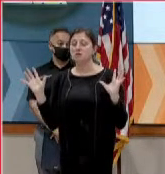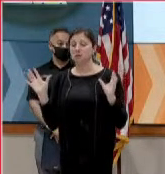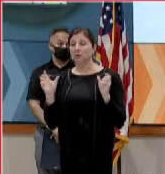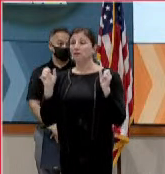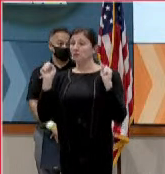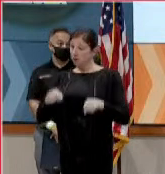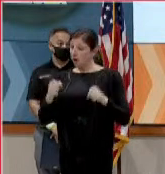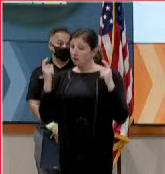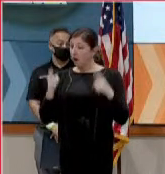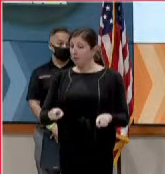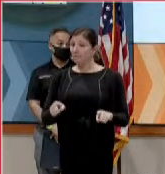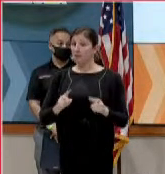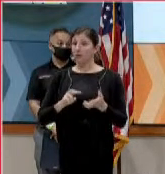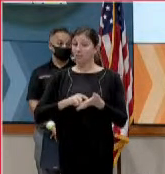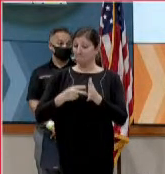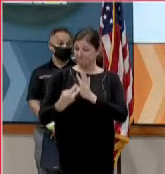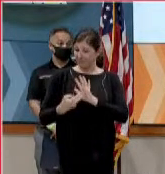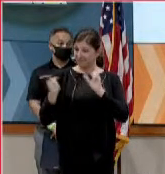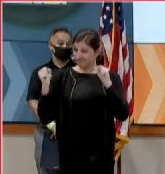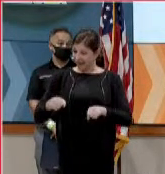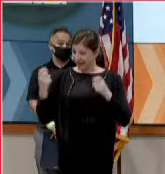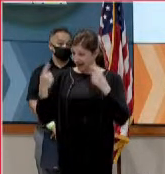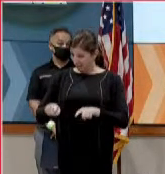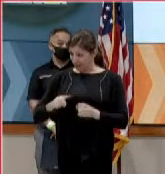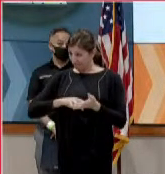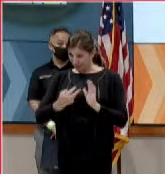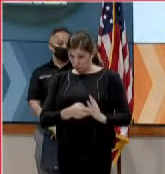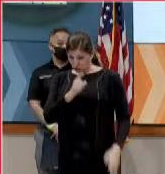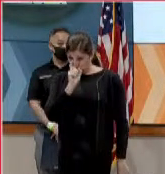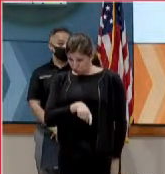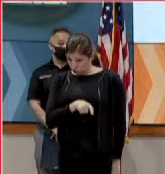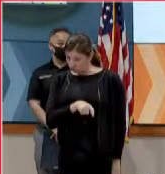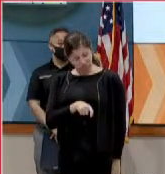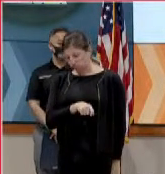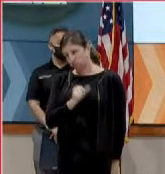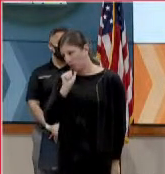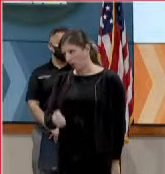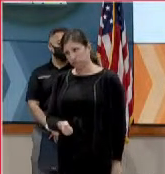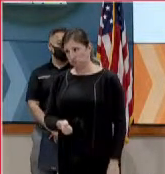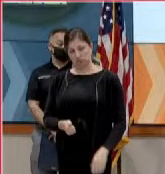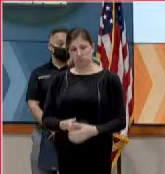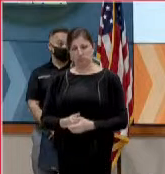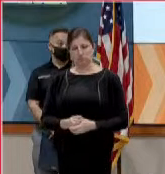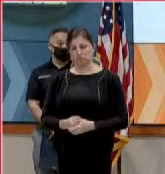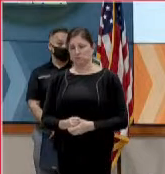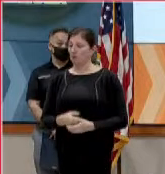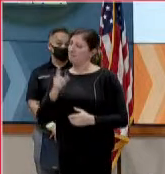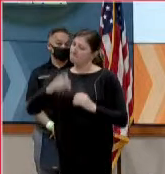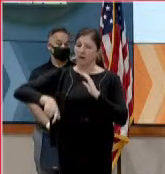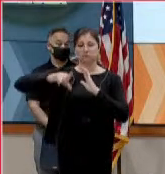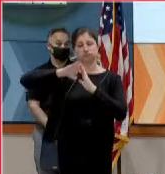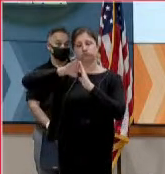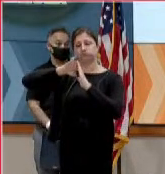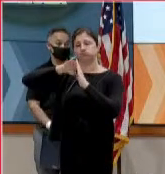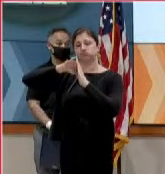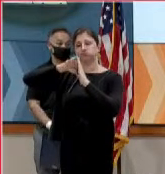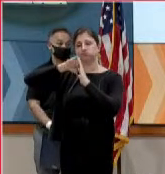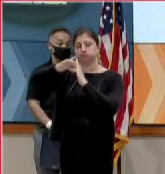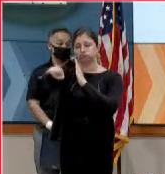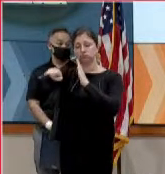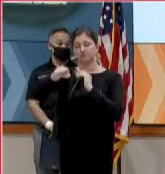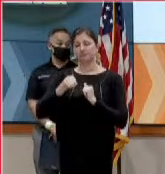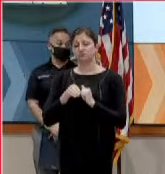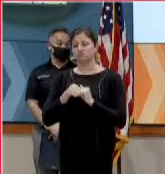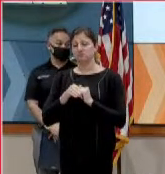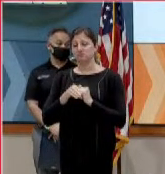can happen, but just because it can doesn't mean it needs to, nor that it should, because we have got to flatten this curve. And